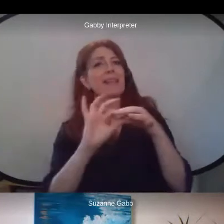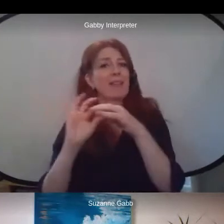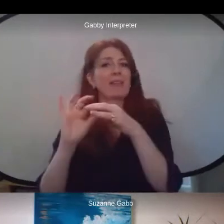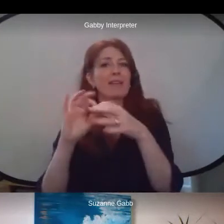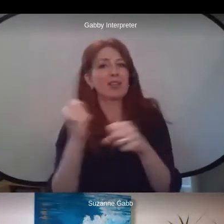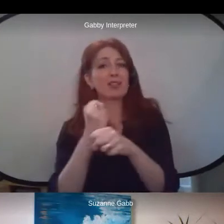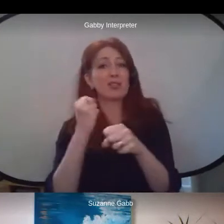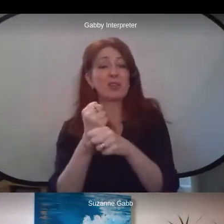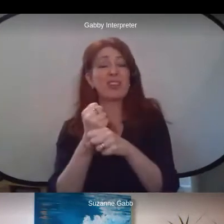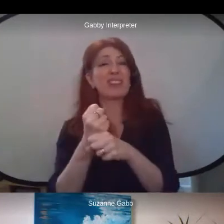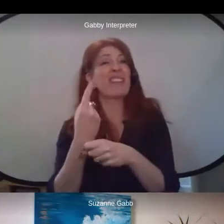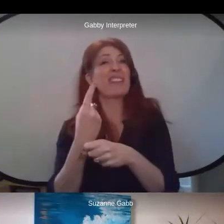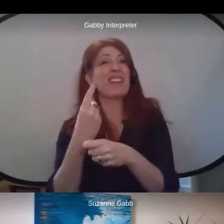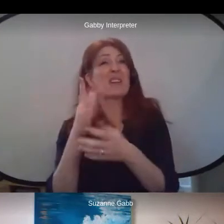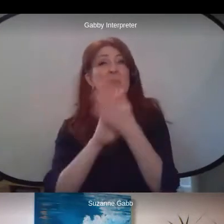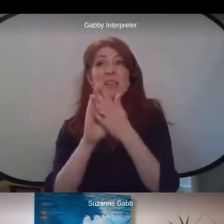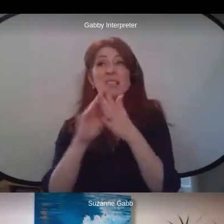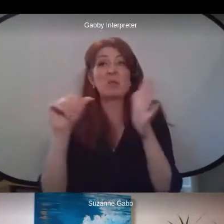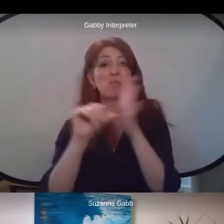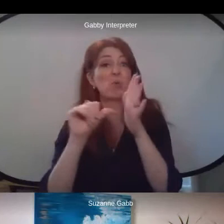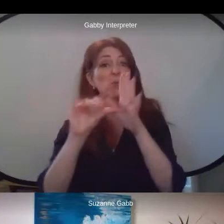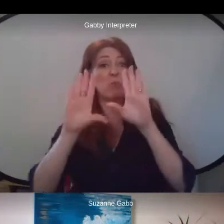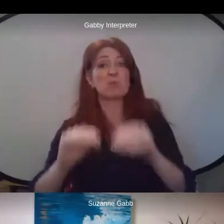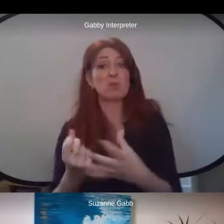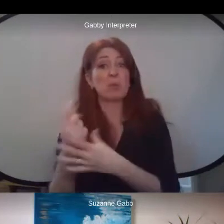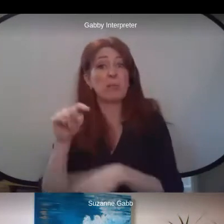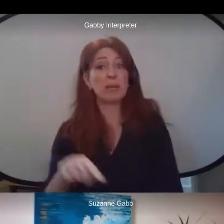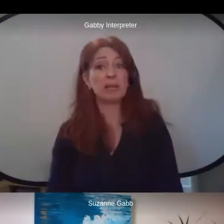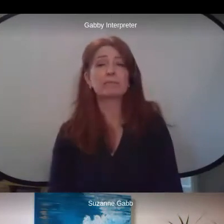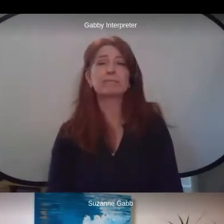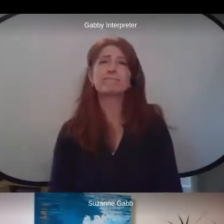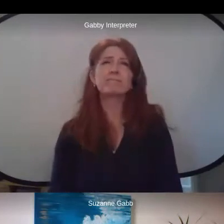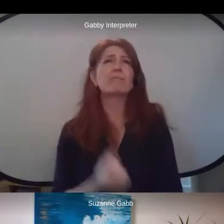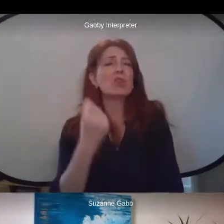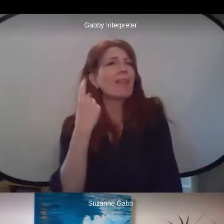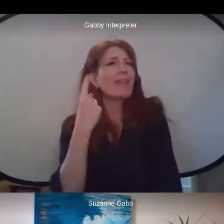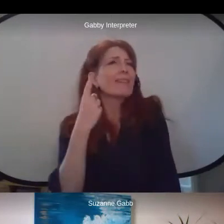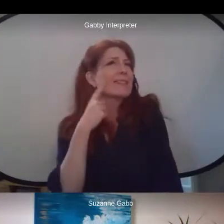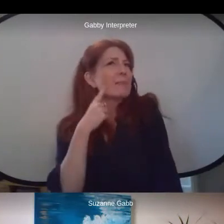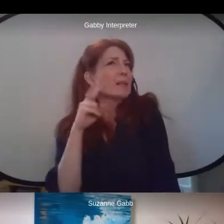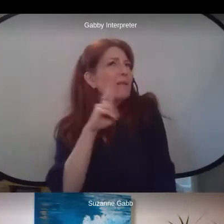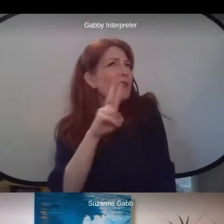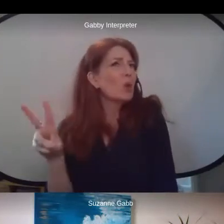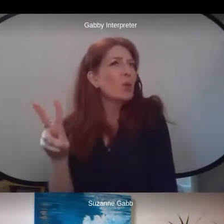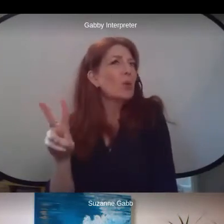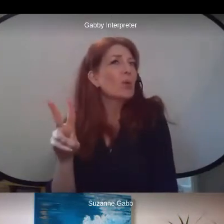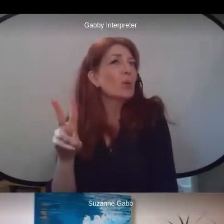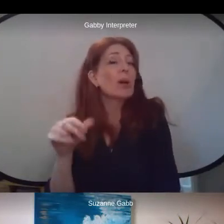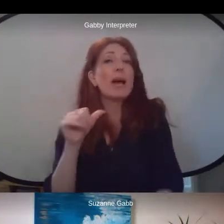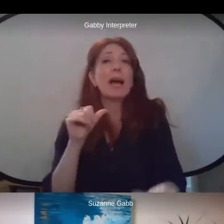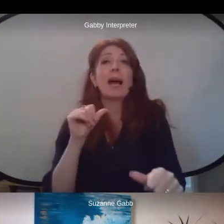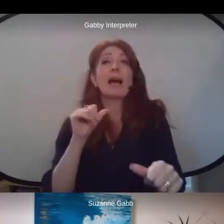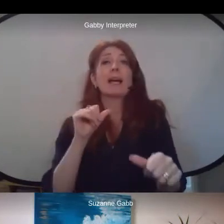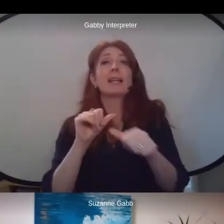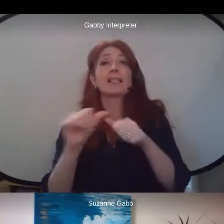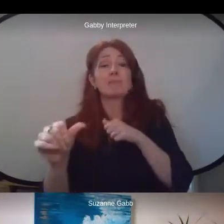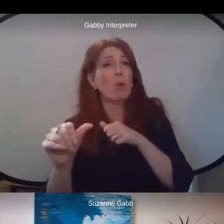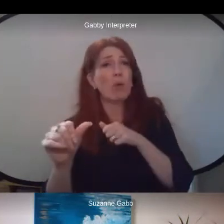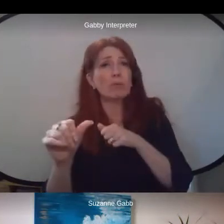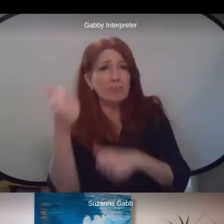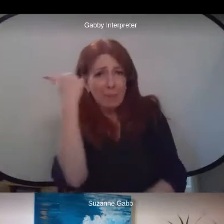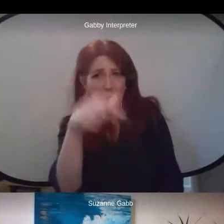problems happening. And that's a very simplistic point of view, and I'm not an expert within sport, but I'd like to think that I've got enough knowledge and learnings